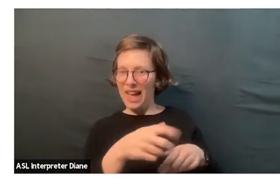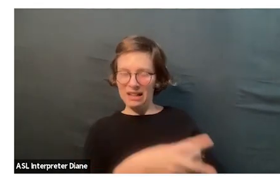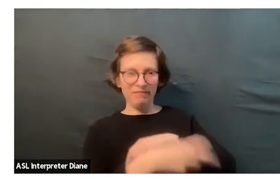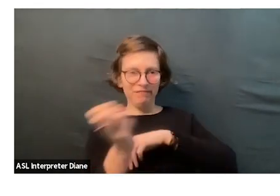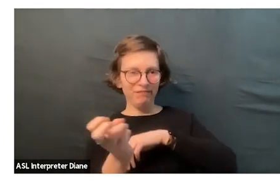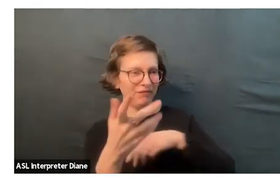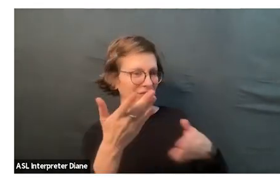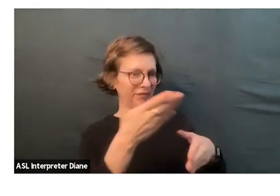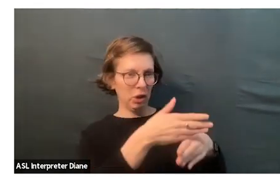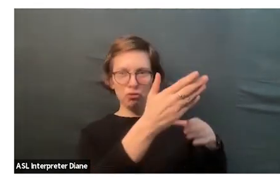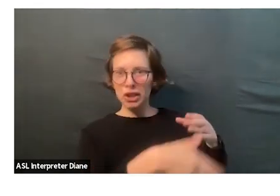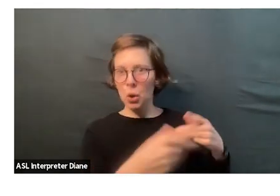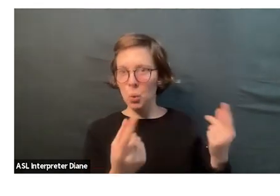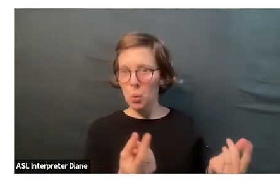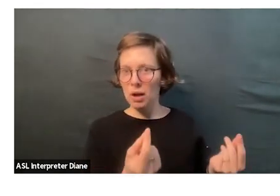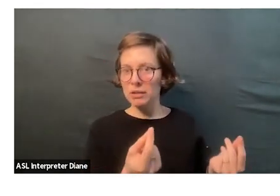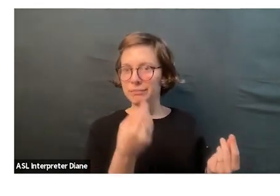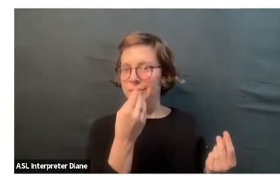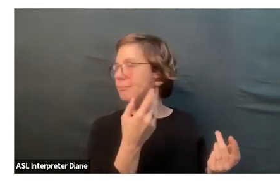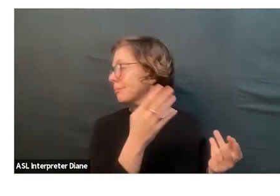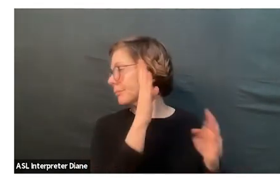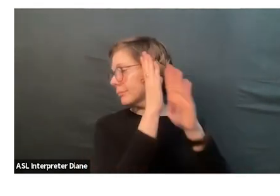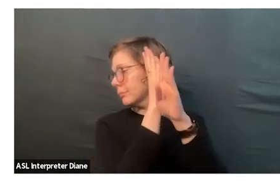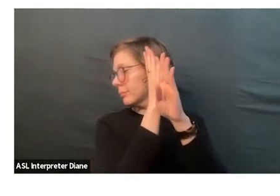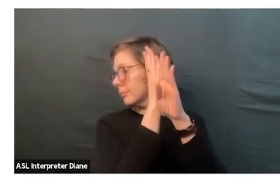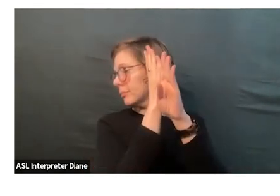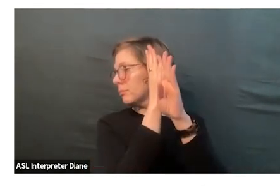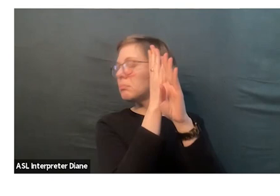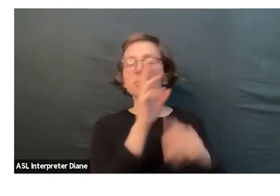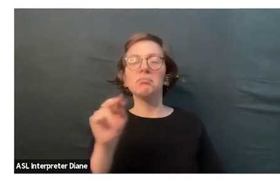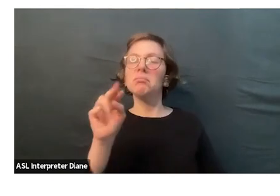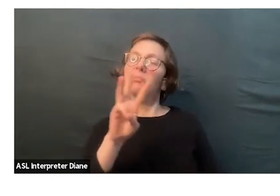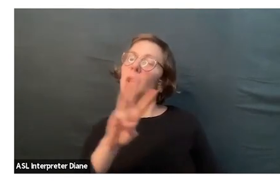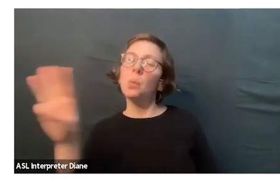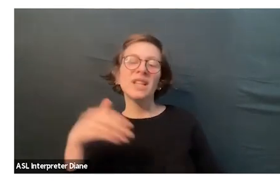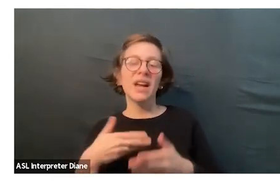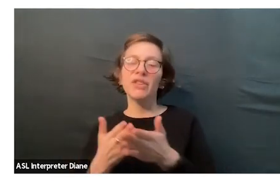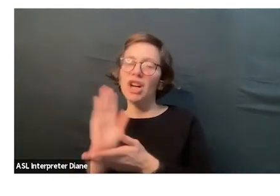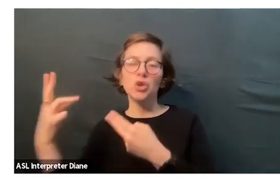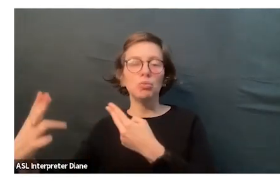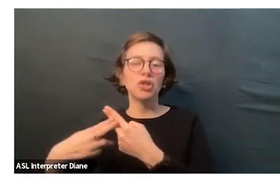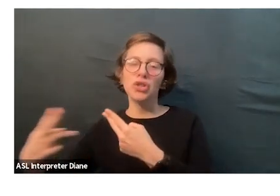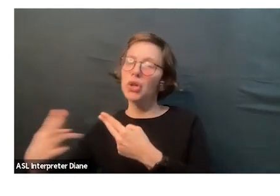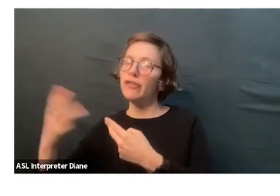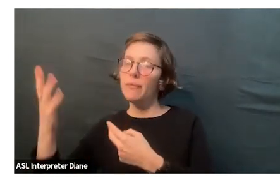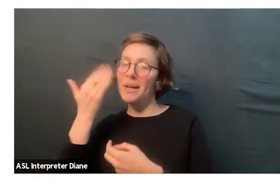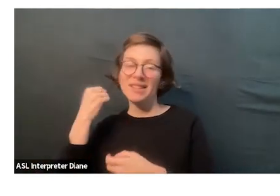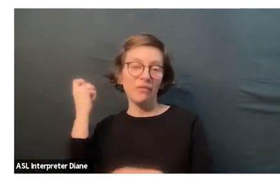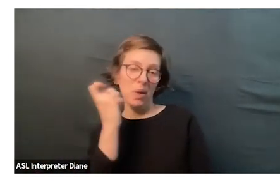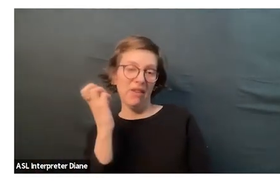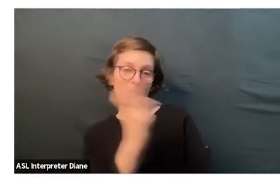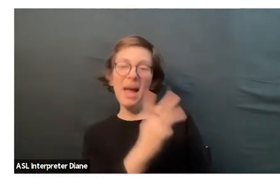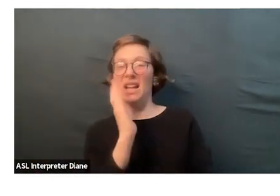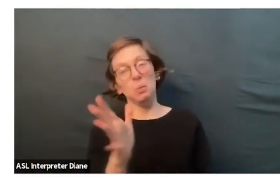think that, natural history museums are the exception. I think it's just part of the rule of museums and the dark side of museums and how things